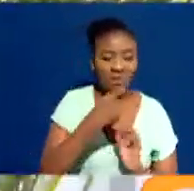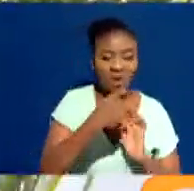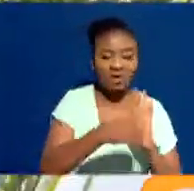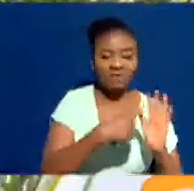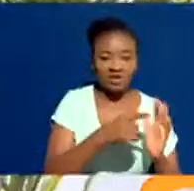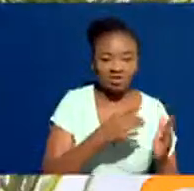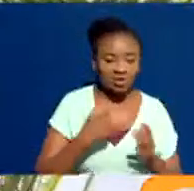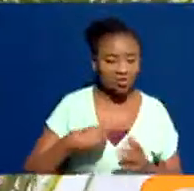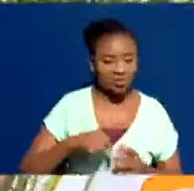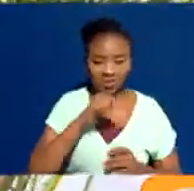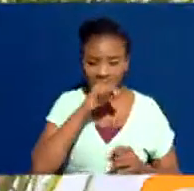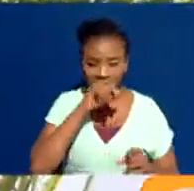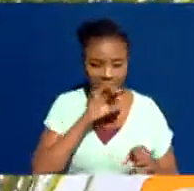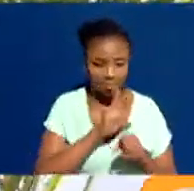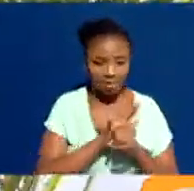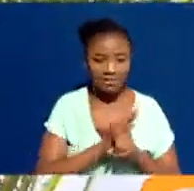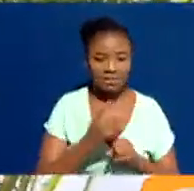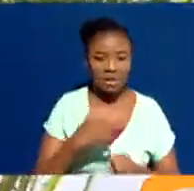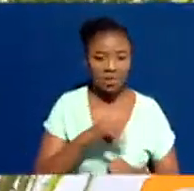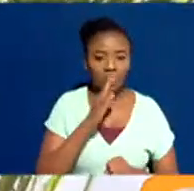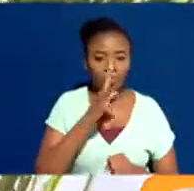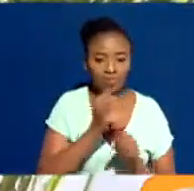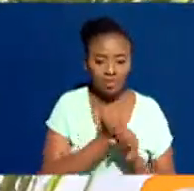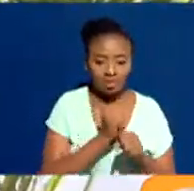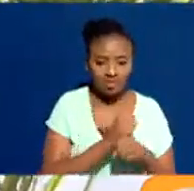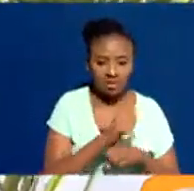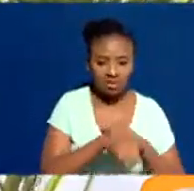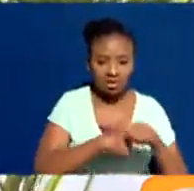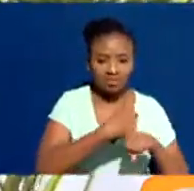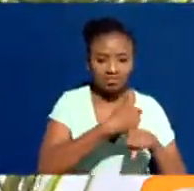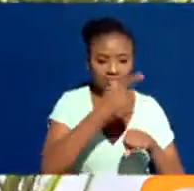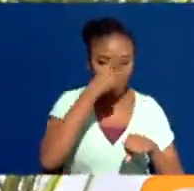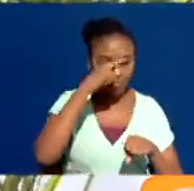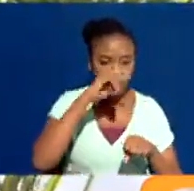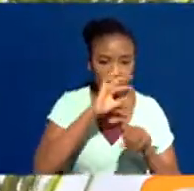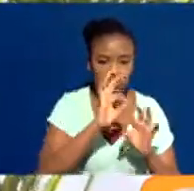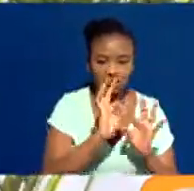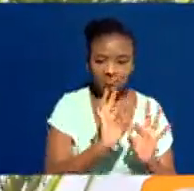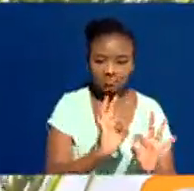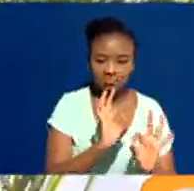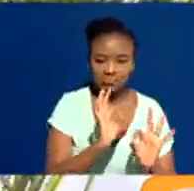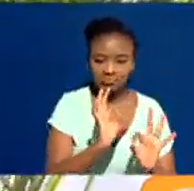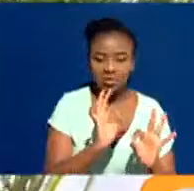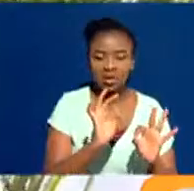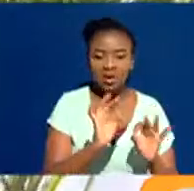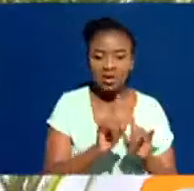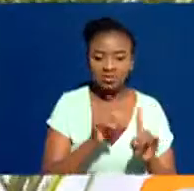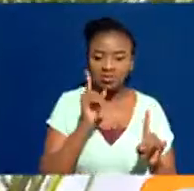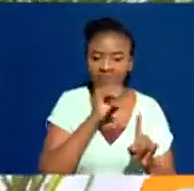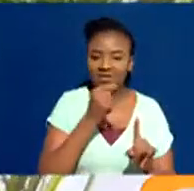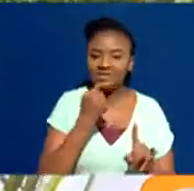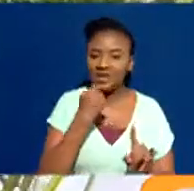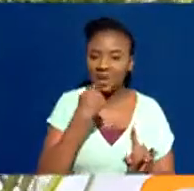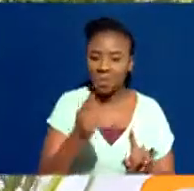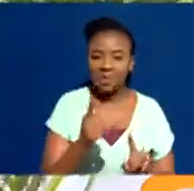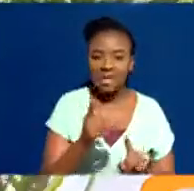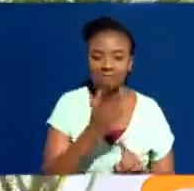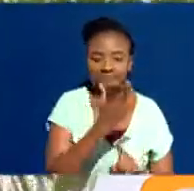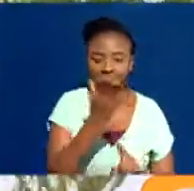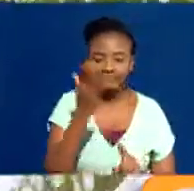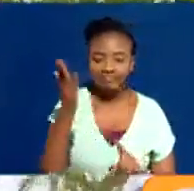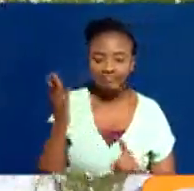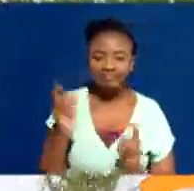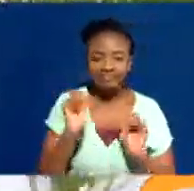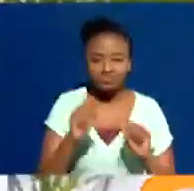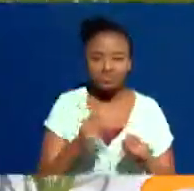going to make sure that we put in place policy framework, and I have already given instructions so that we